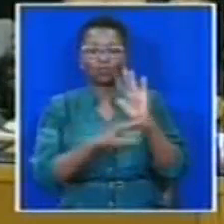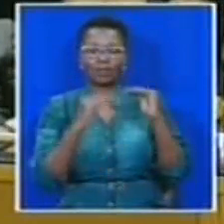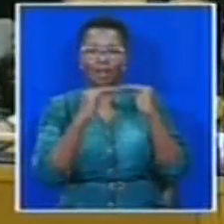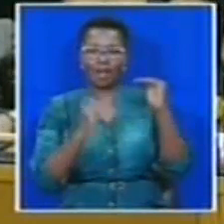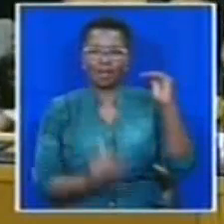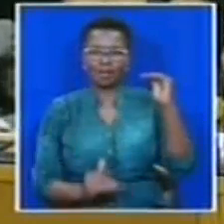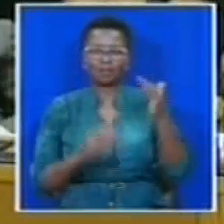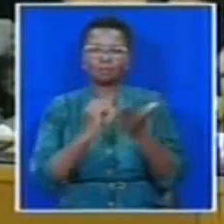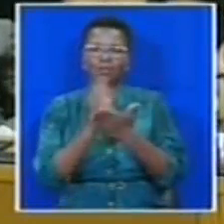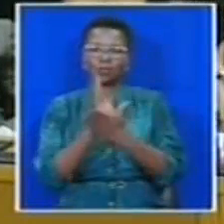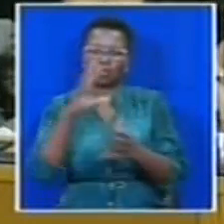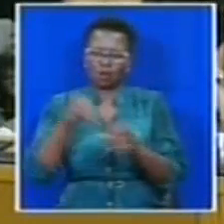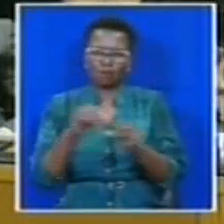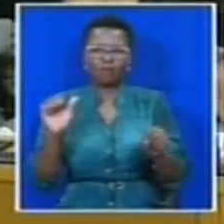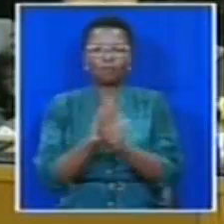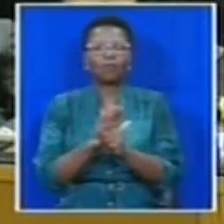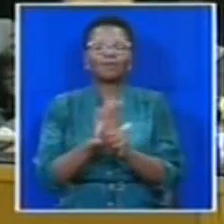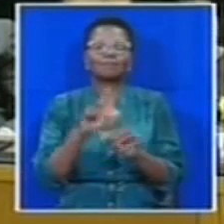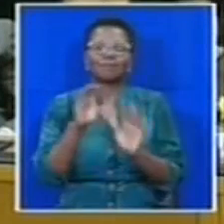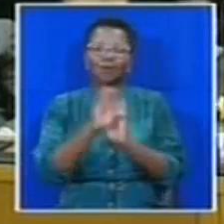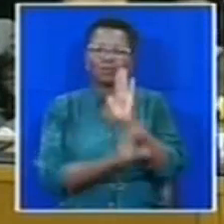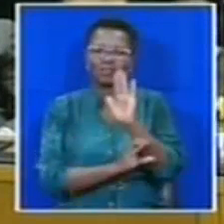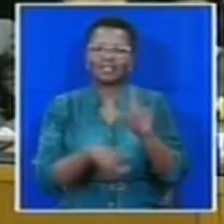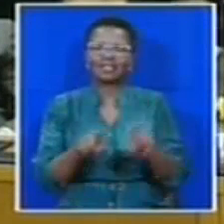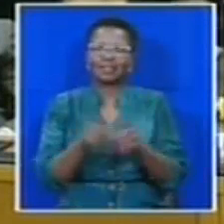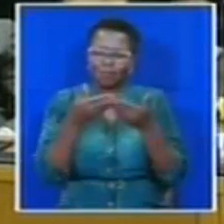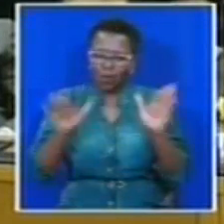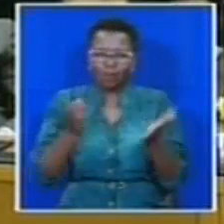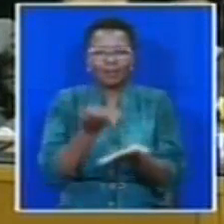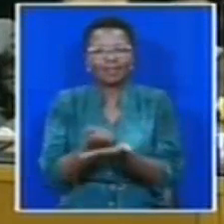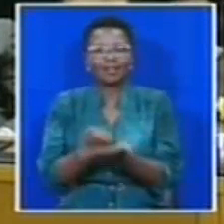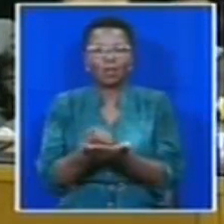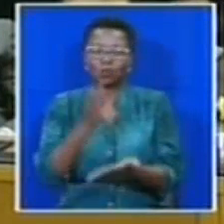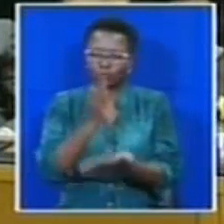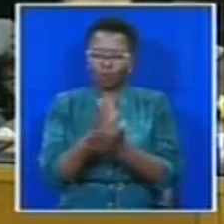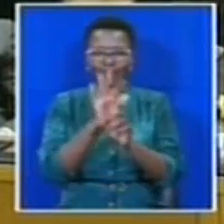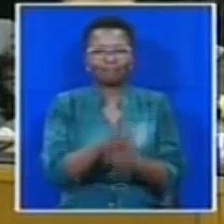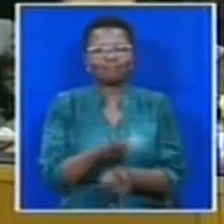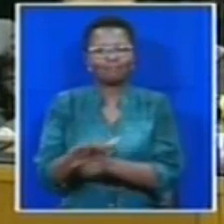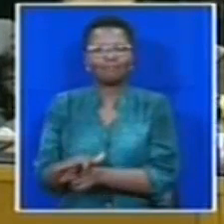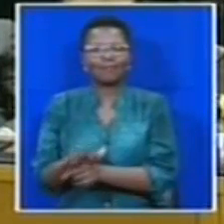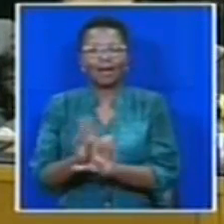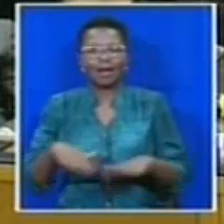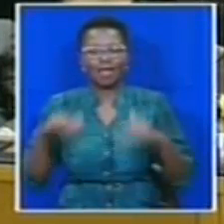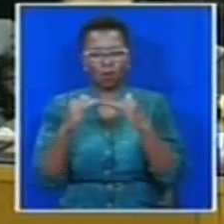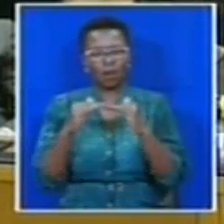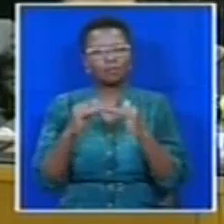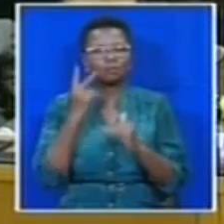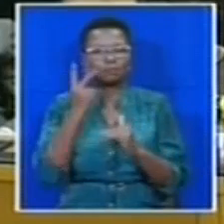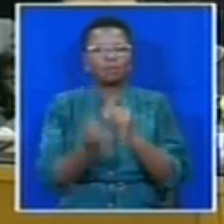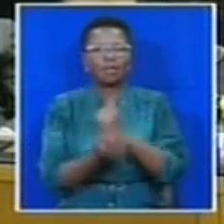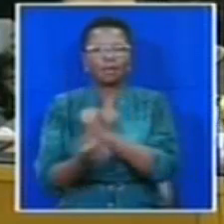an open economy, including measures to address discrimination and promote equality. We are